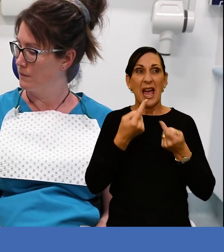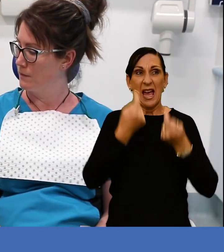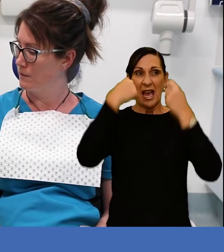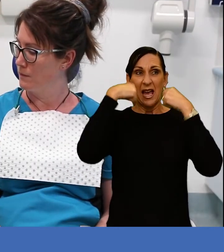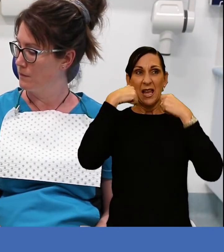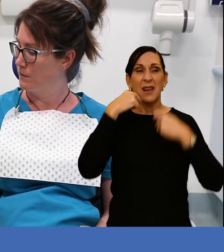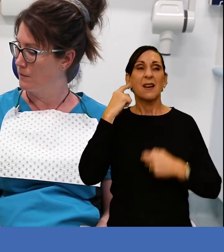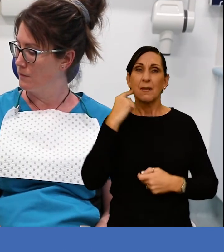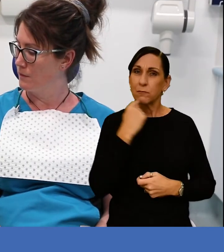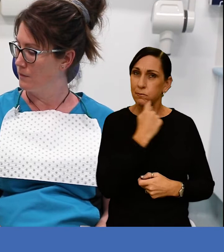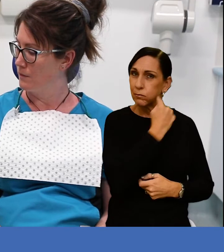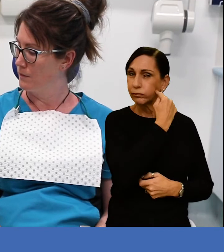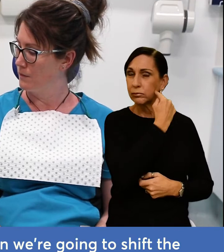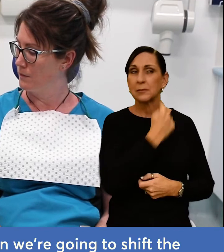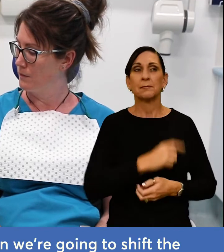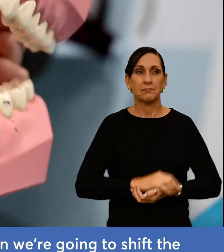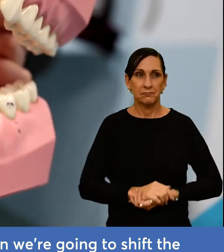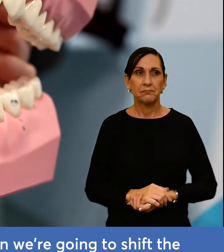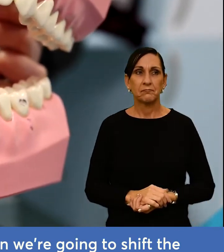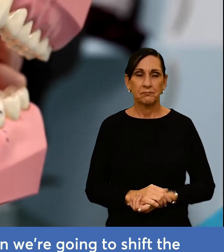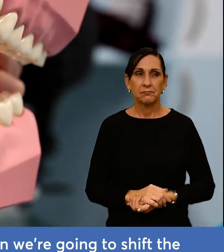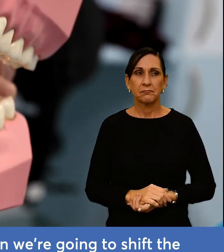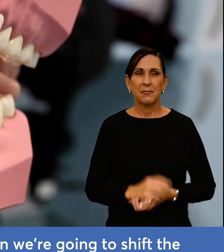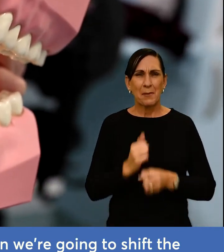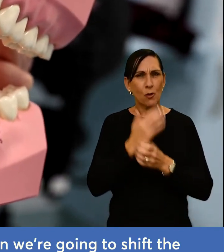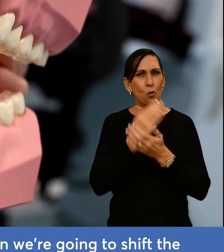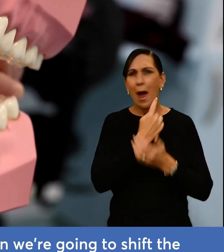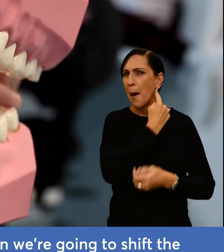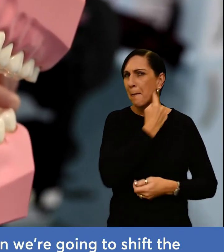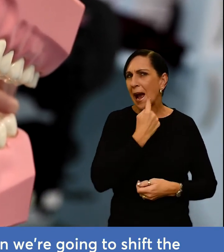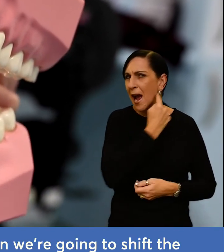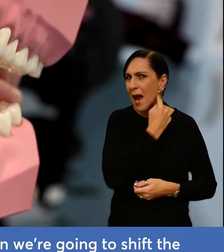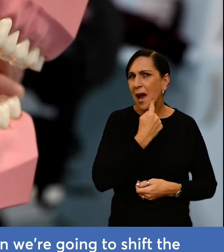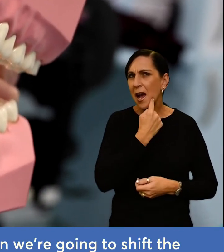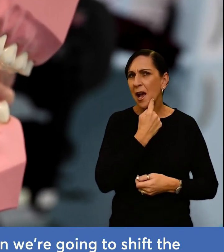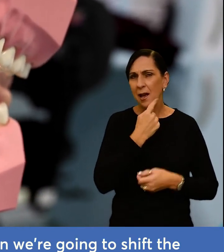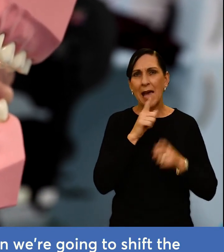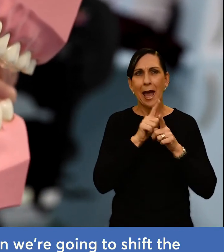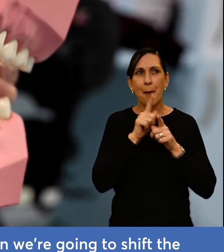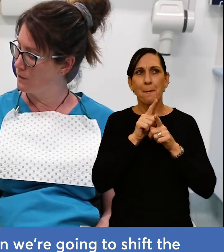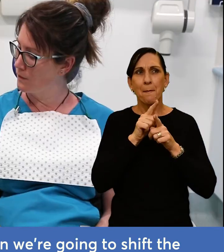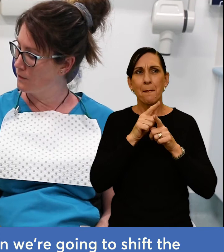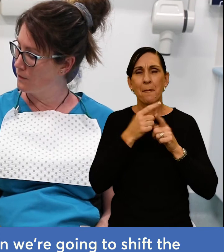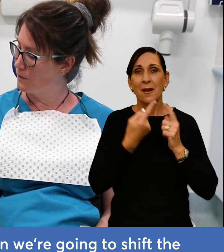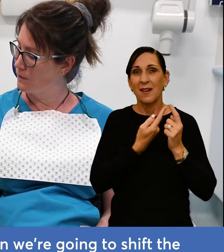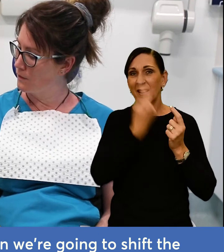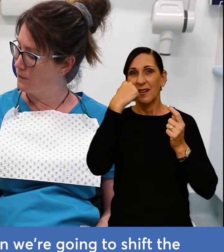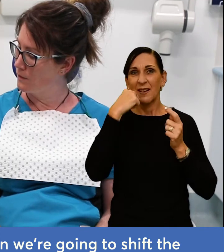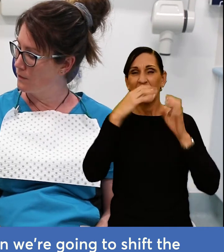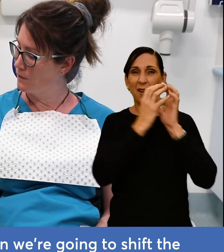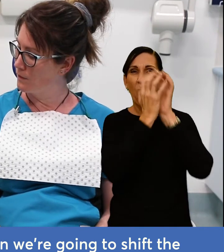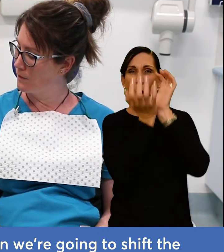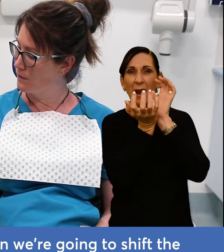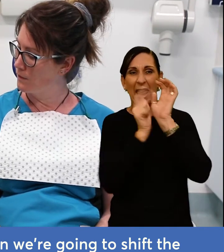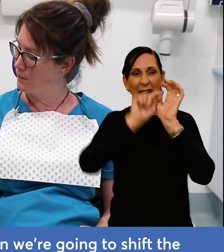Then coming back again and doing this side all the way around to those back teeth, and then we're